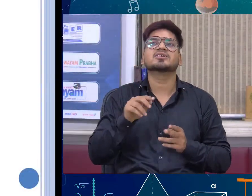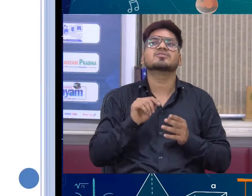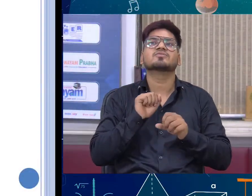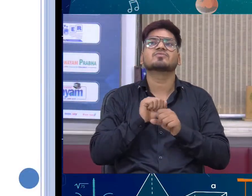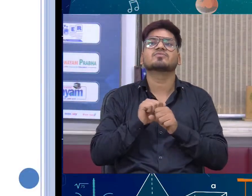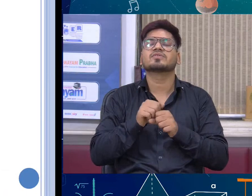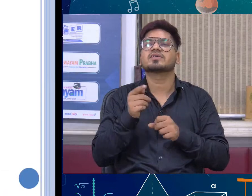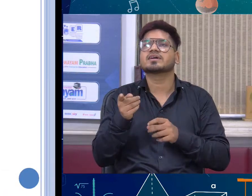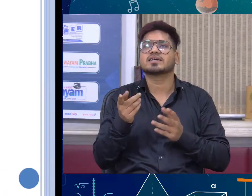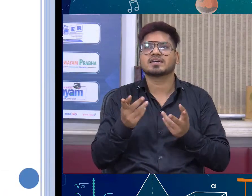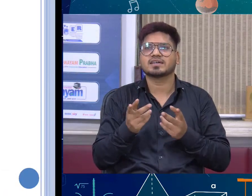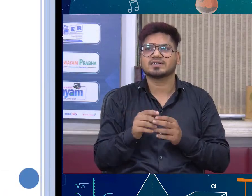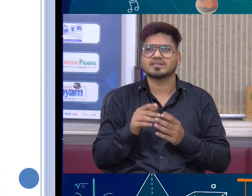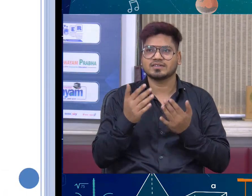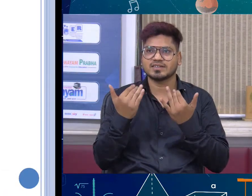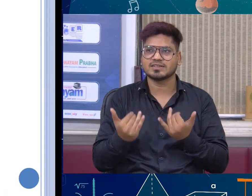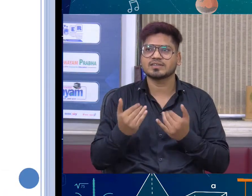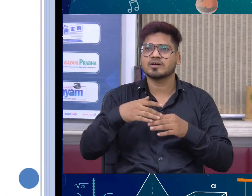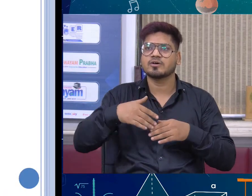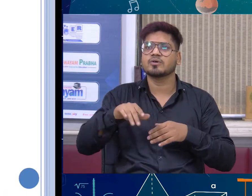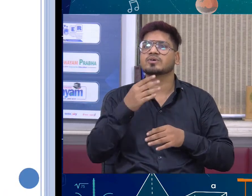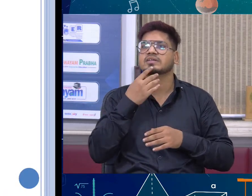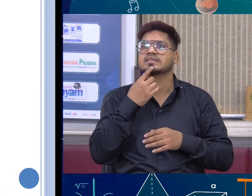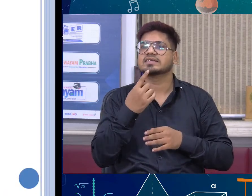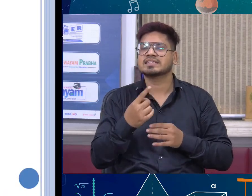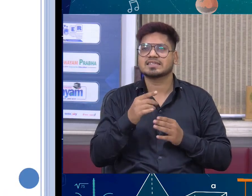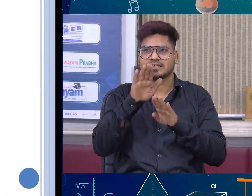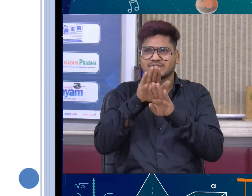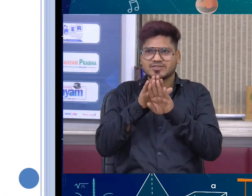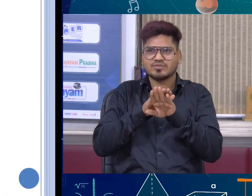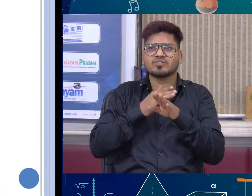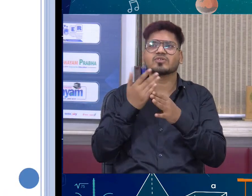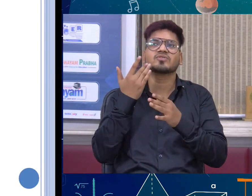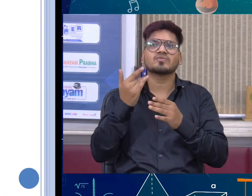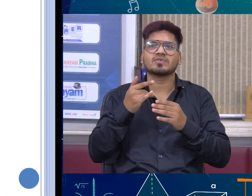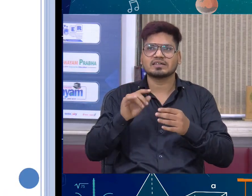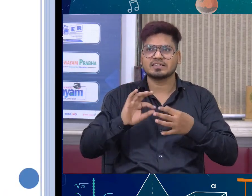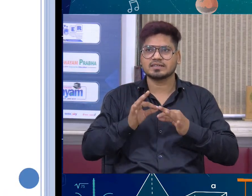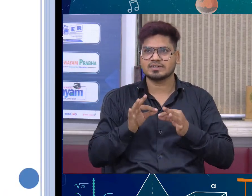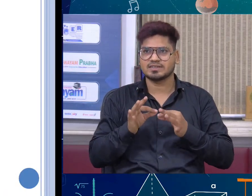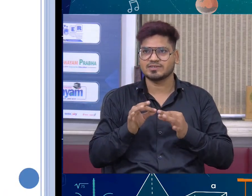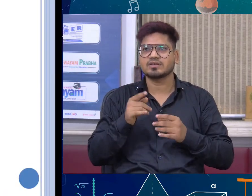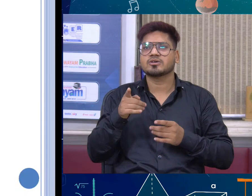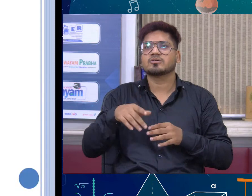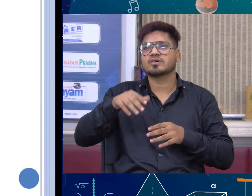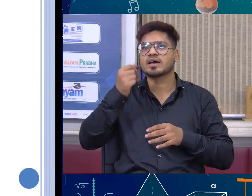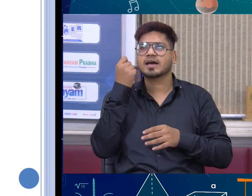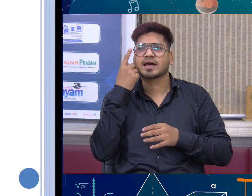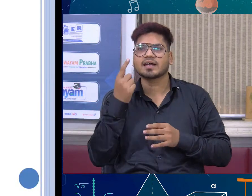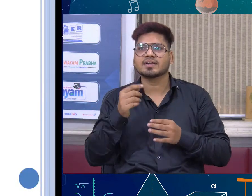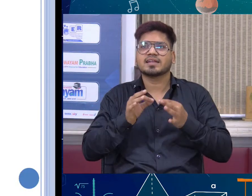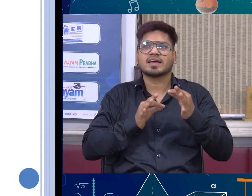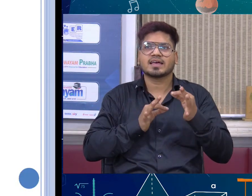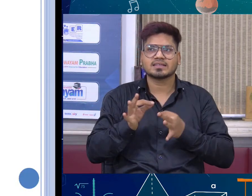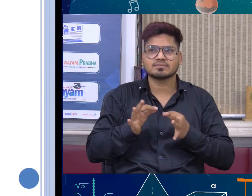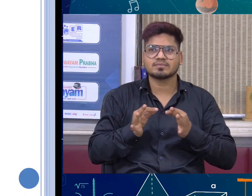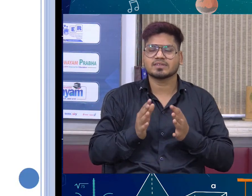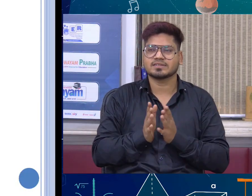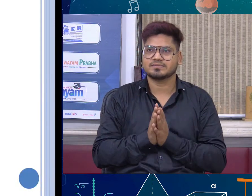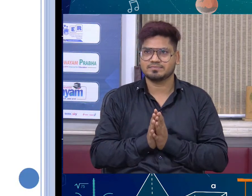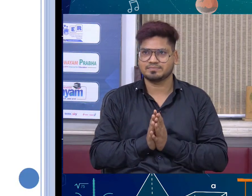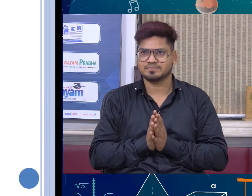of today's lesson? Please say it slowly so that the sign language interpreter gets the time to interpret